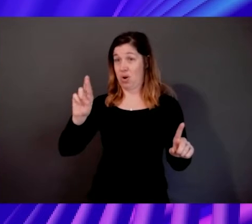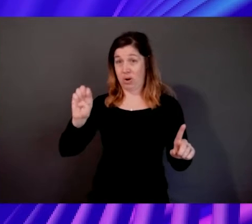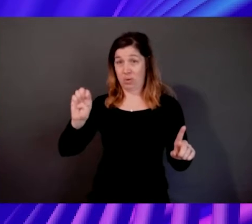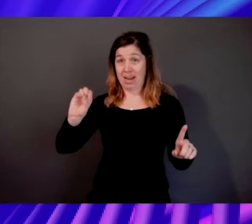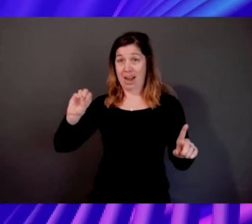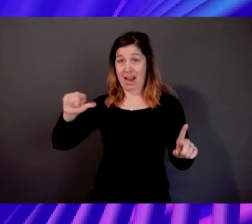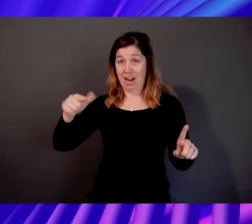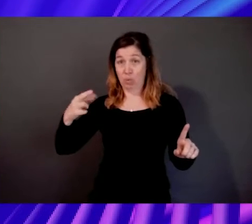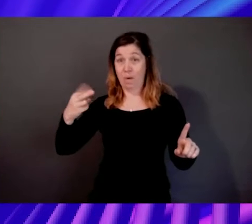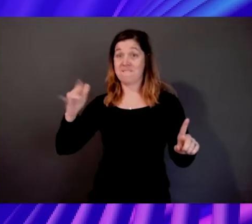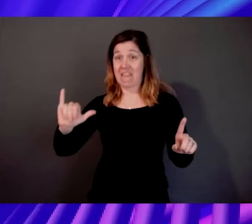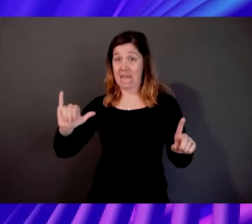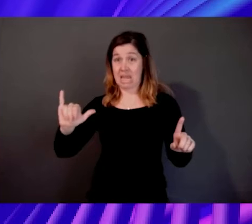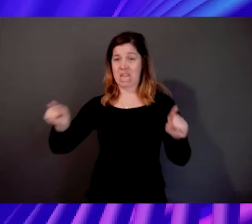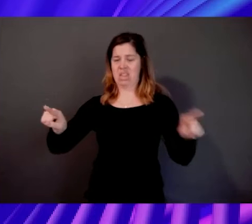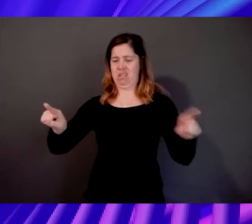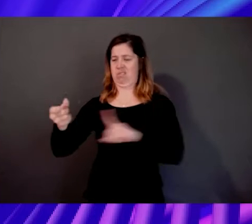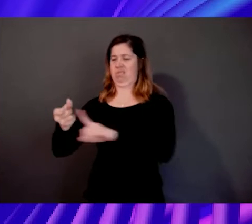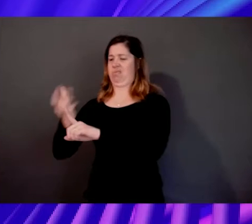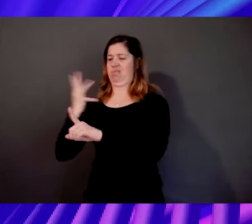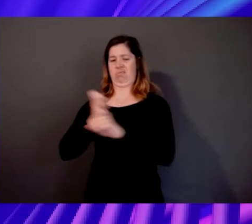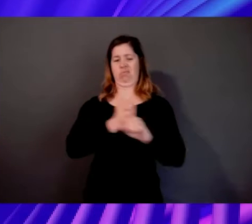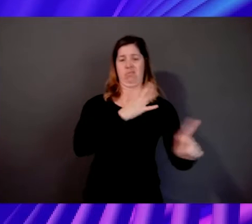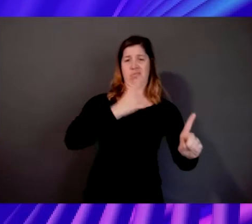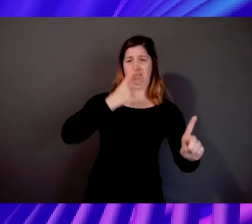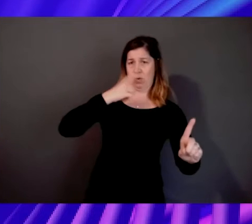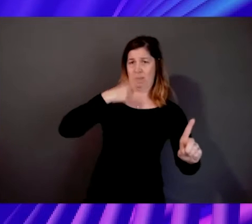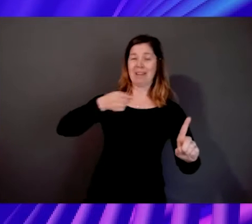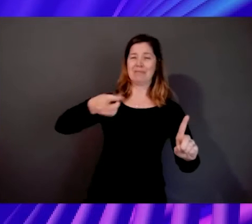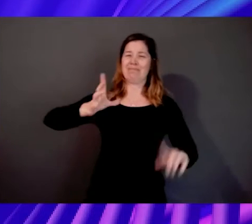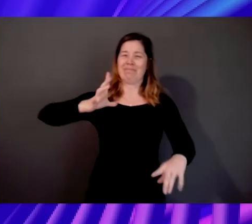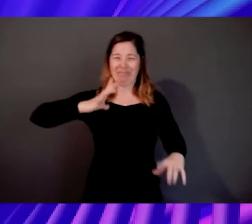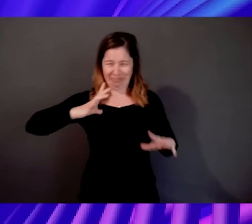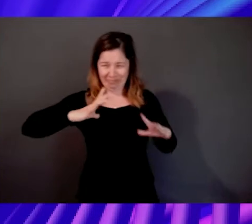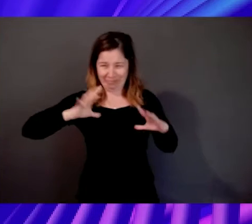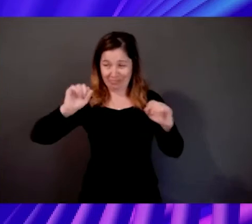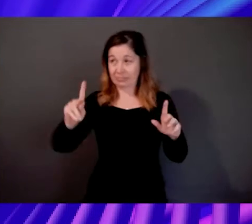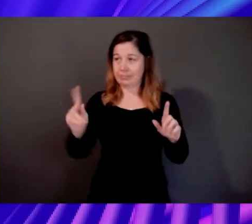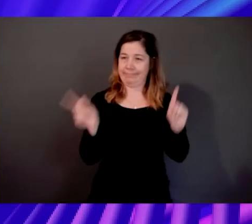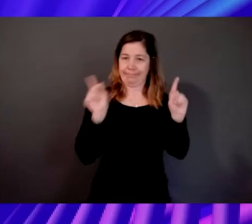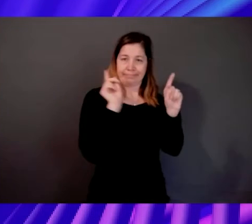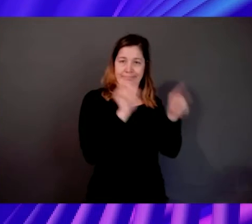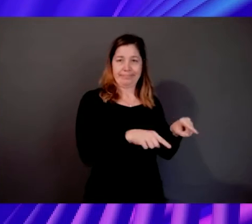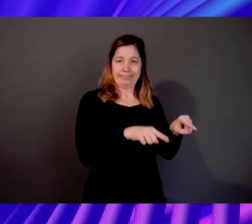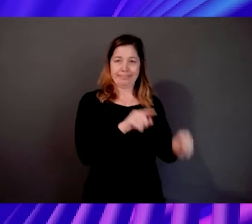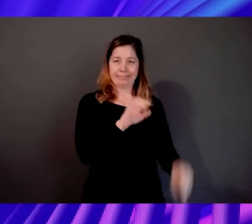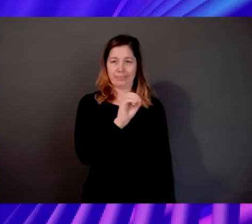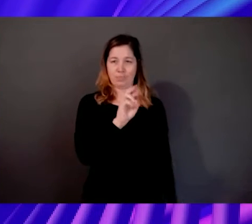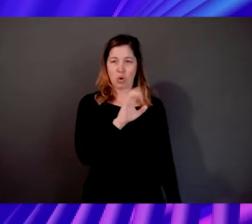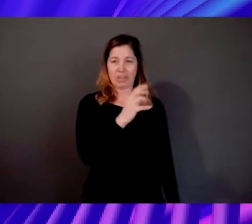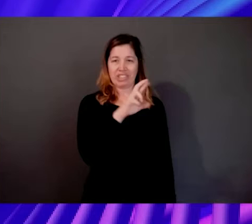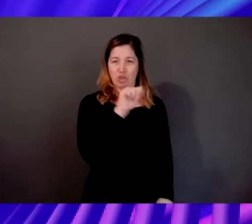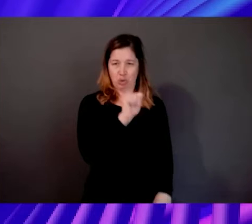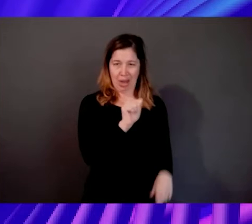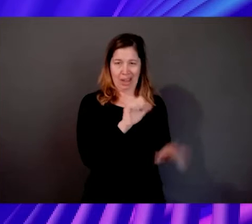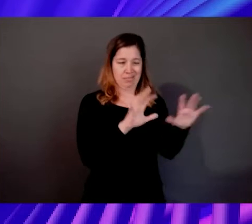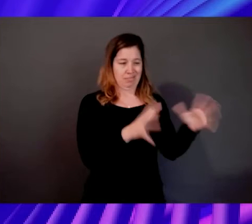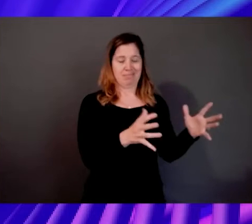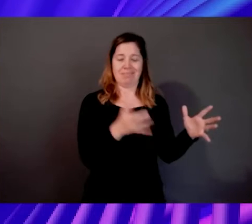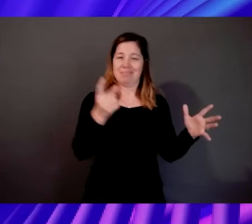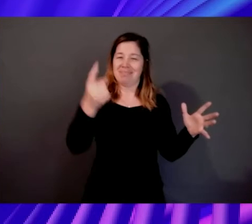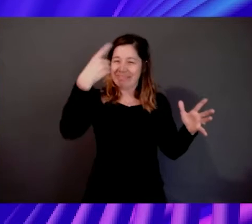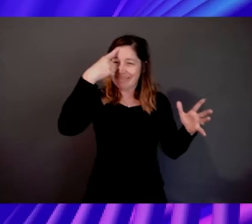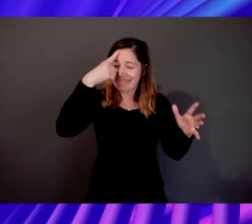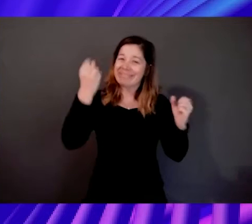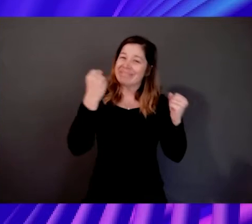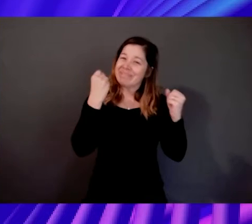mean? Sure. So when you take orchestration, right, the first thing that comes to your mind is an orchestra.